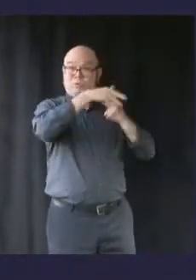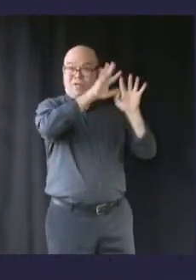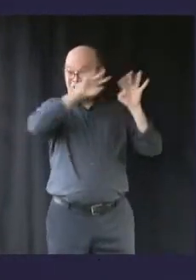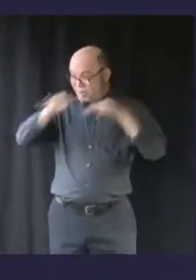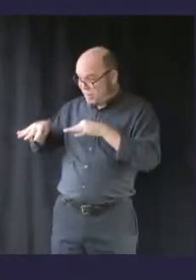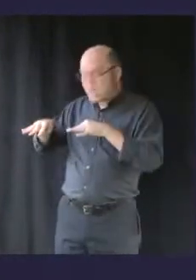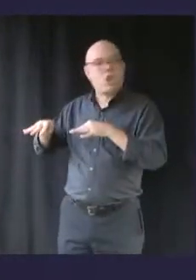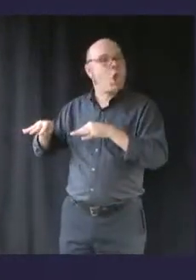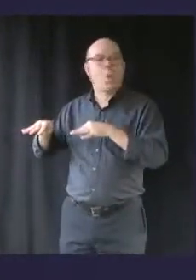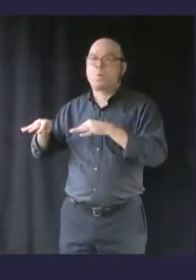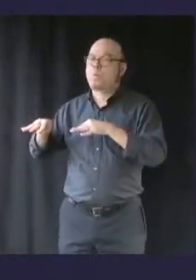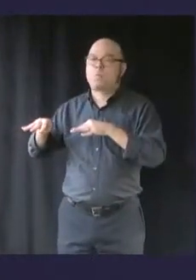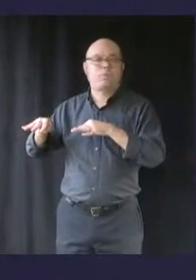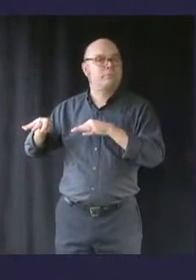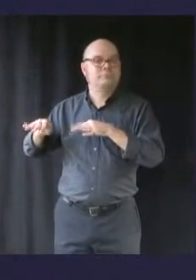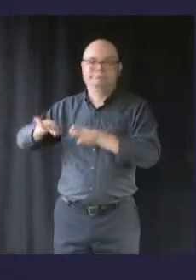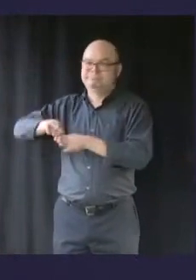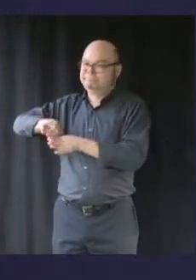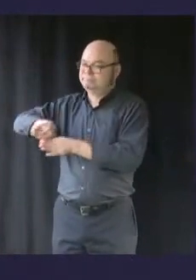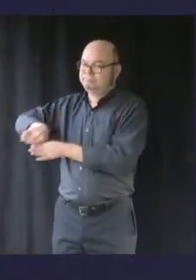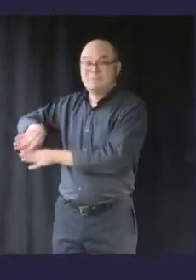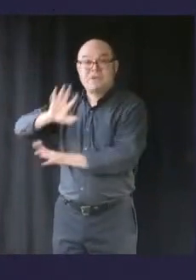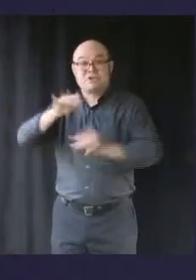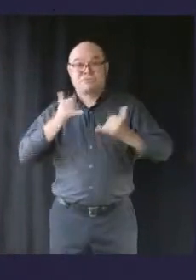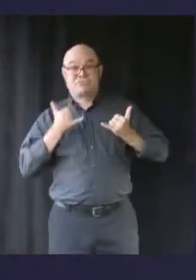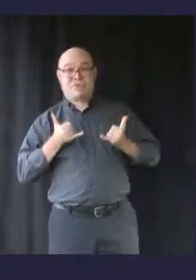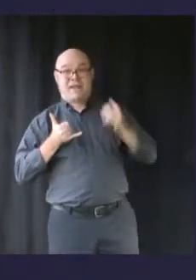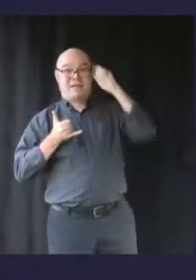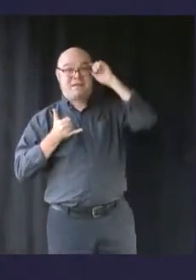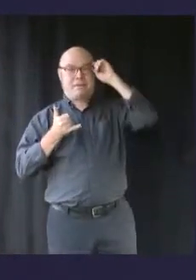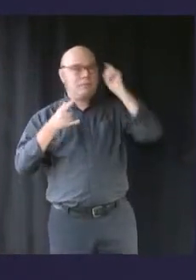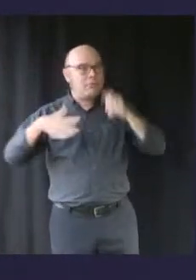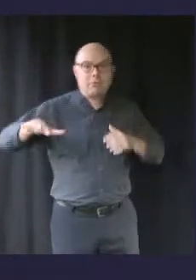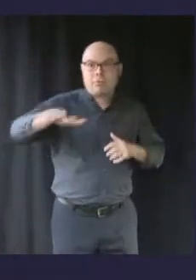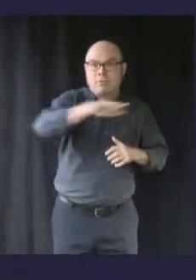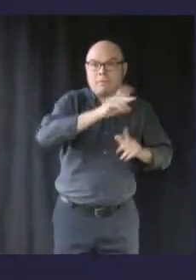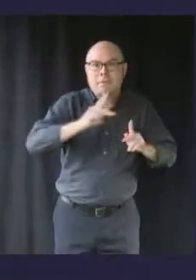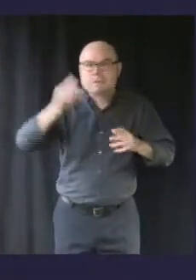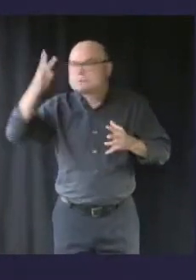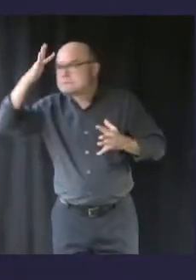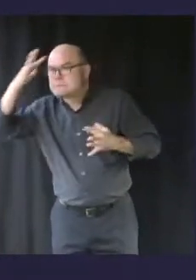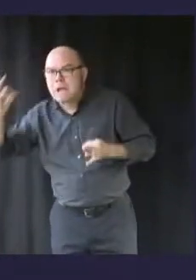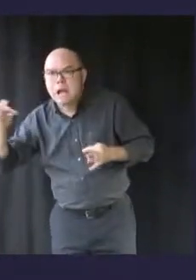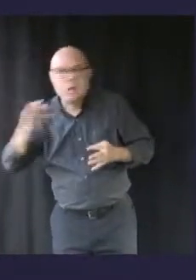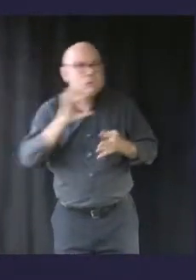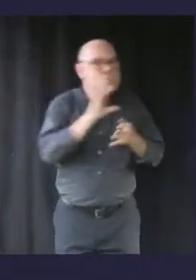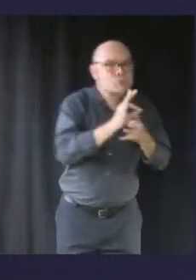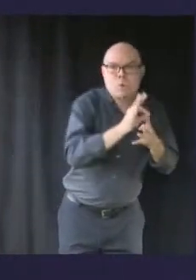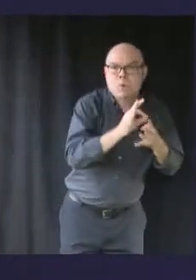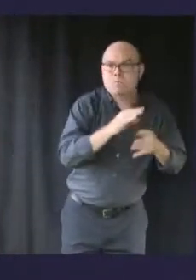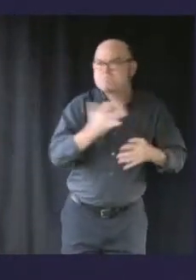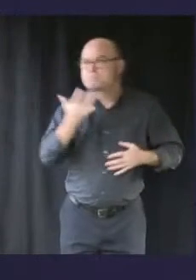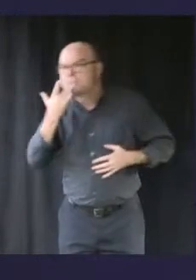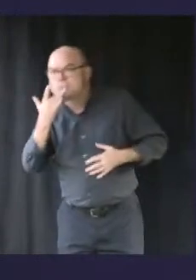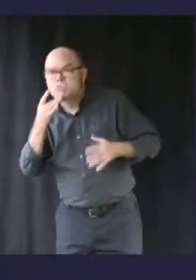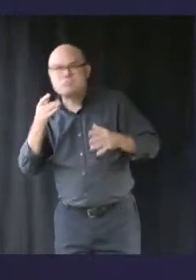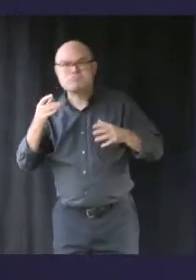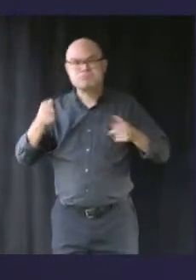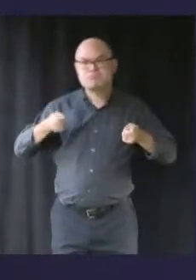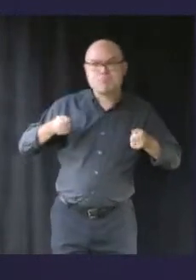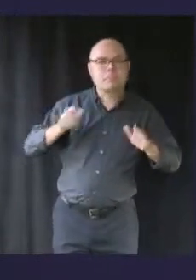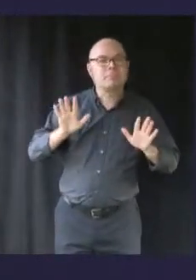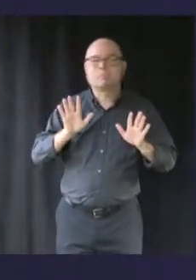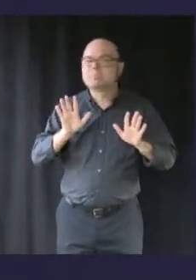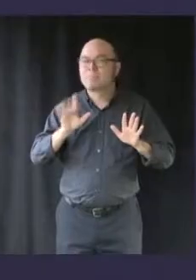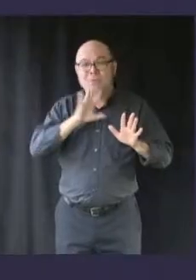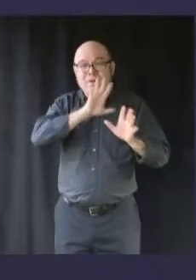We see today the patterns, the choices playing out around the world, even as we speak. The oppression and use of forced labor